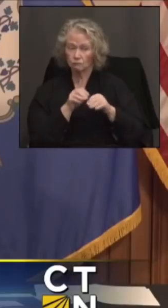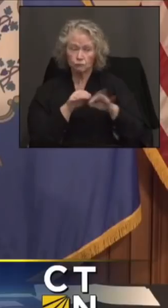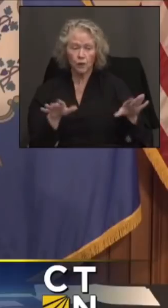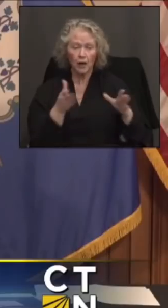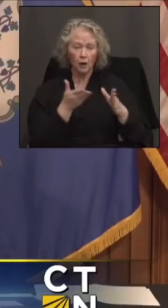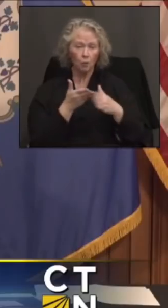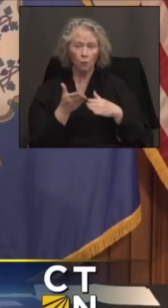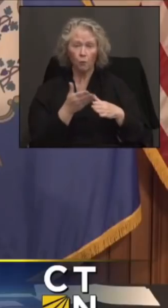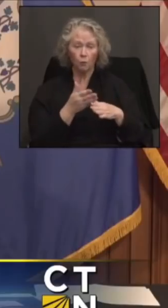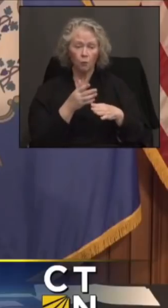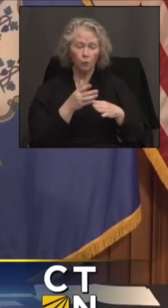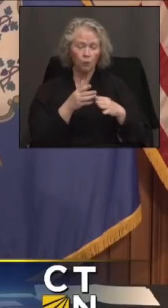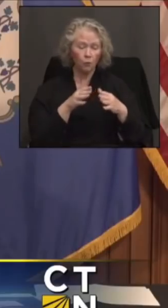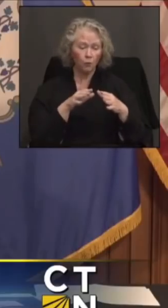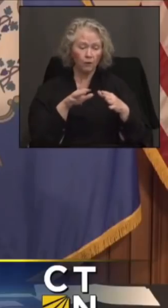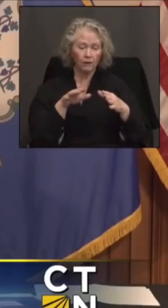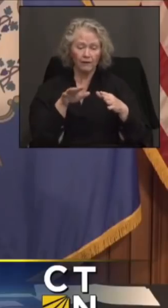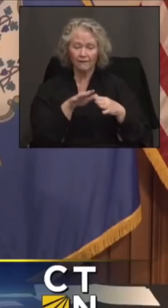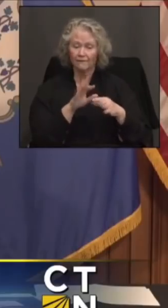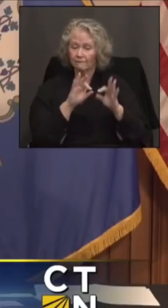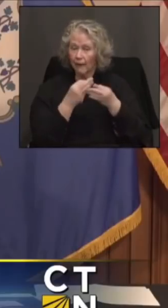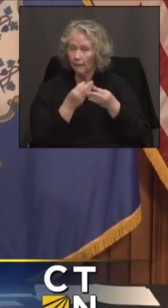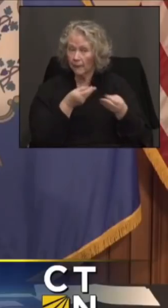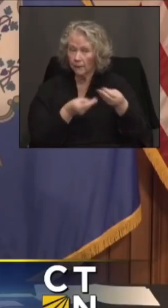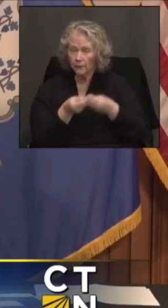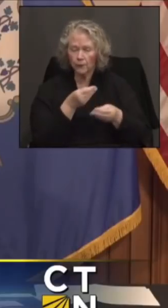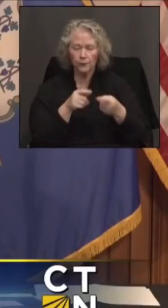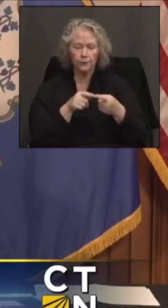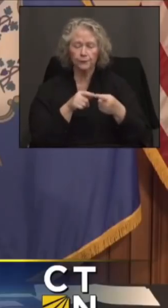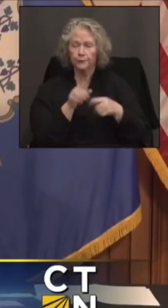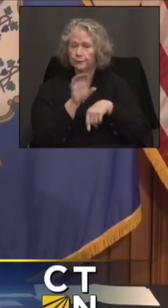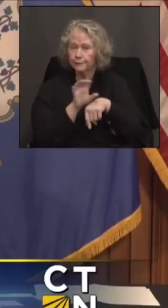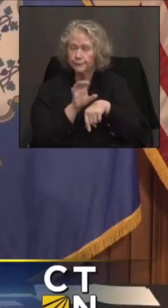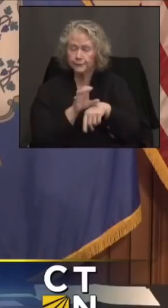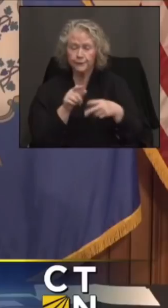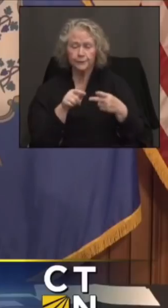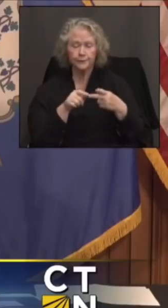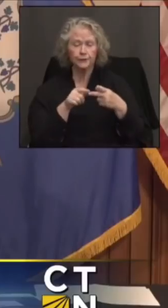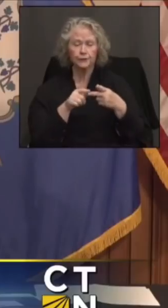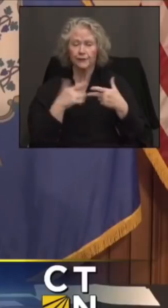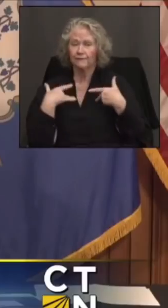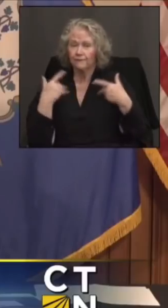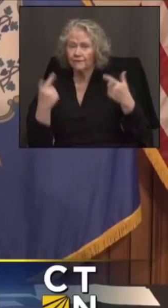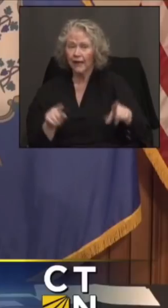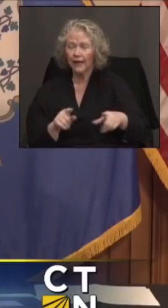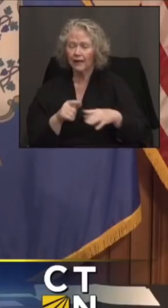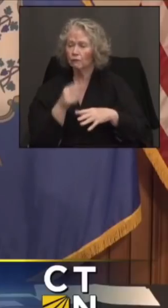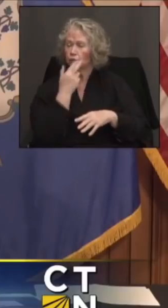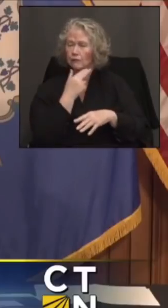it private gatherings? Is it religious services, restaurants?